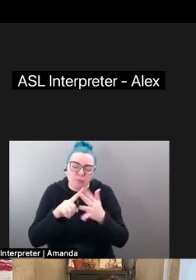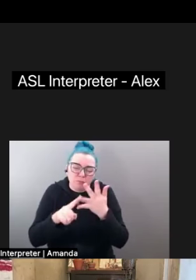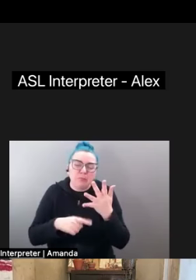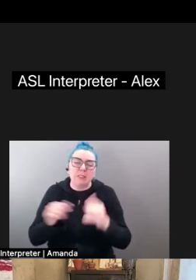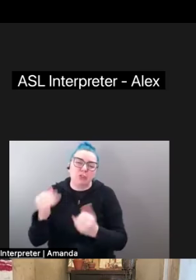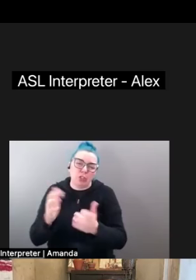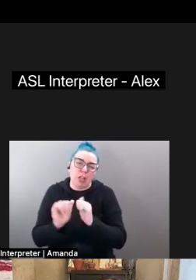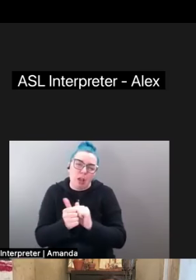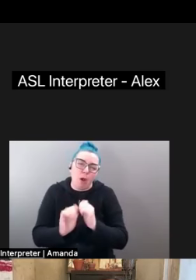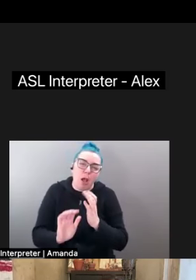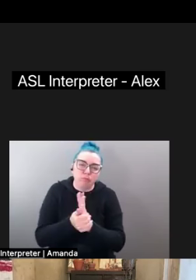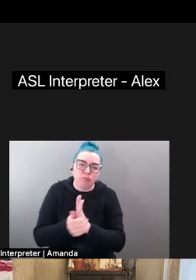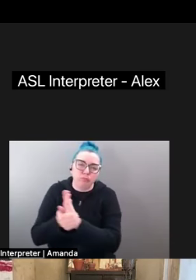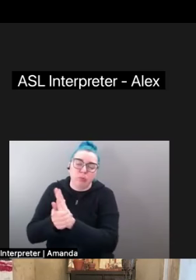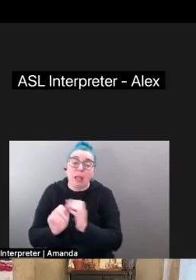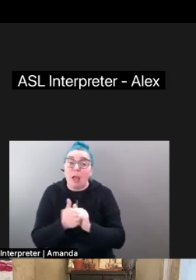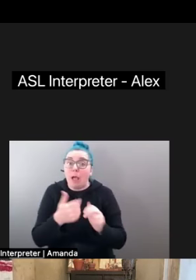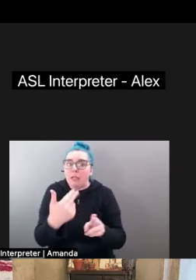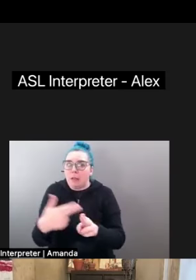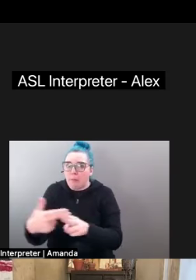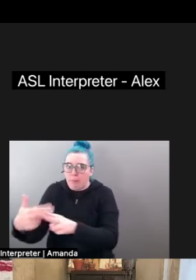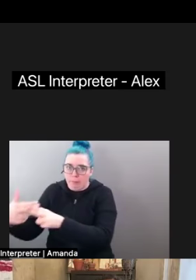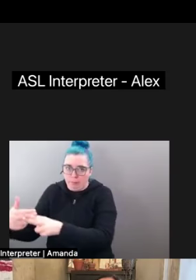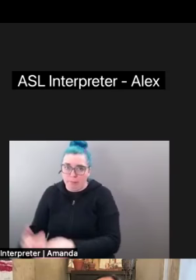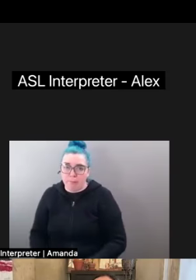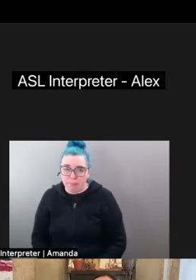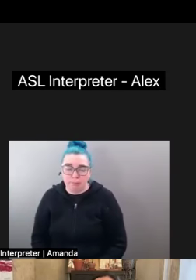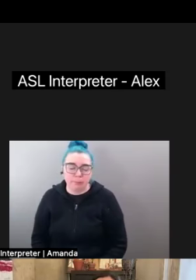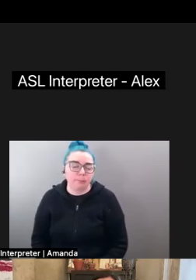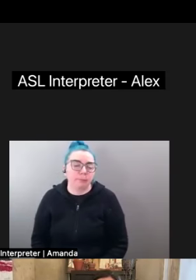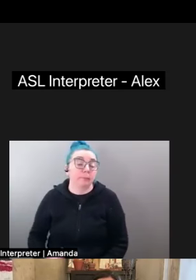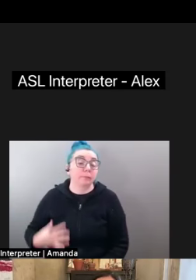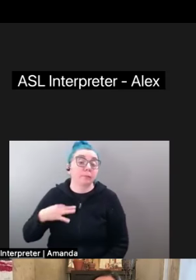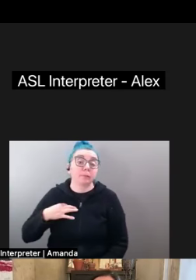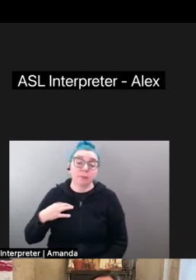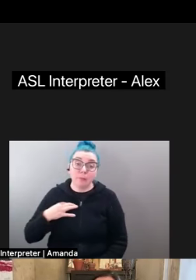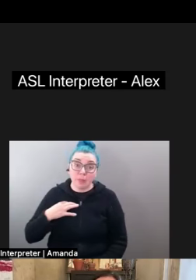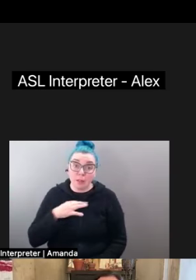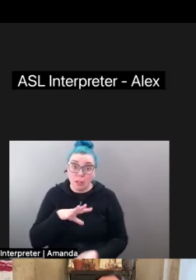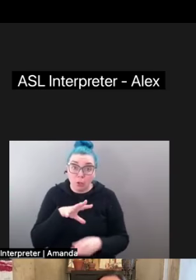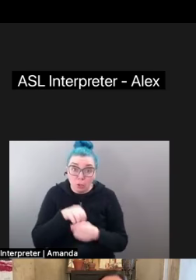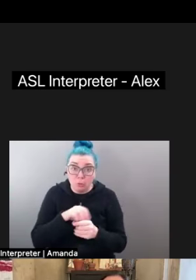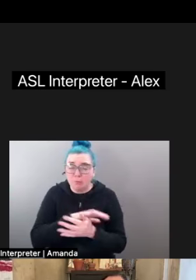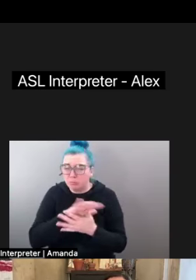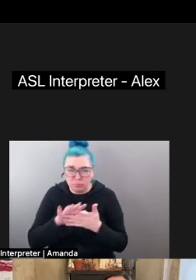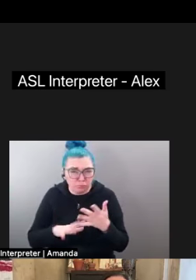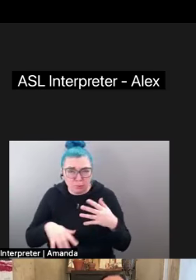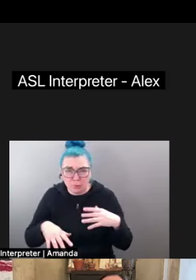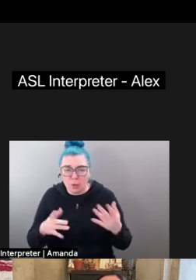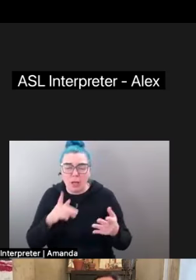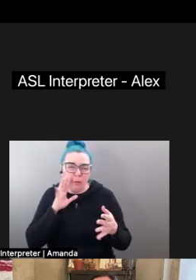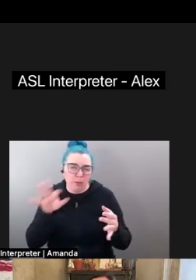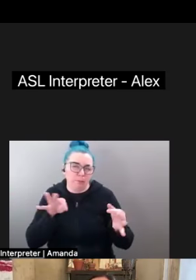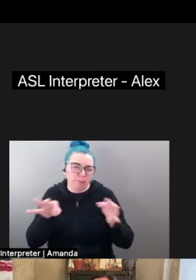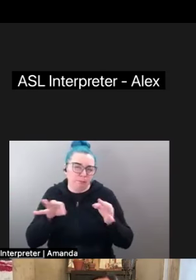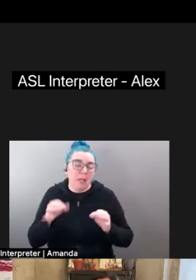Okay, we're going to be talking about all of the application components, but just to note that the application components